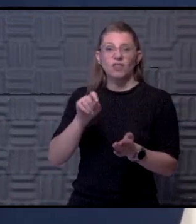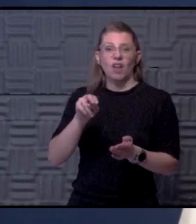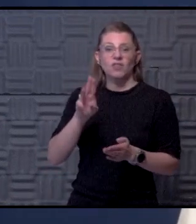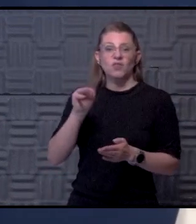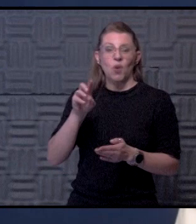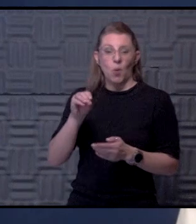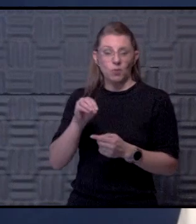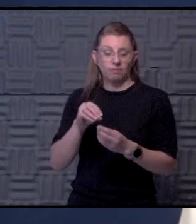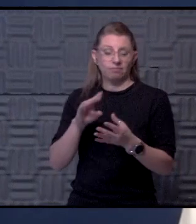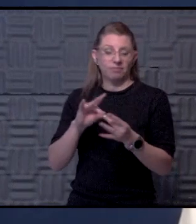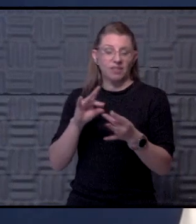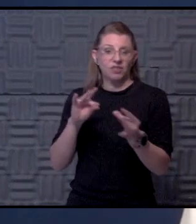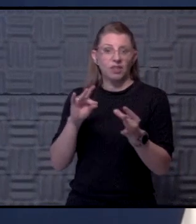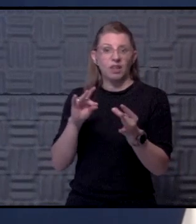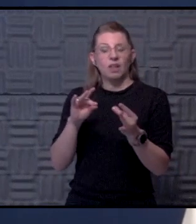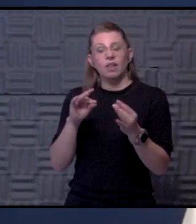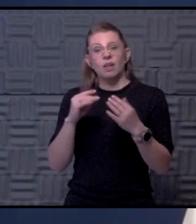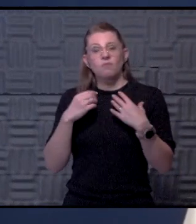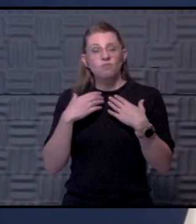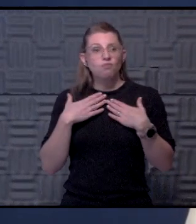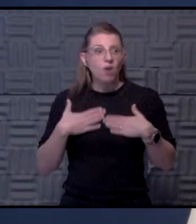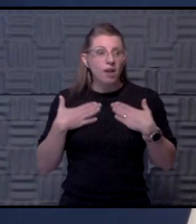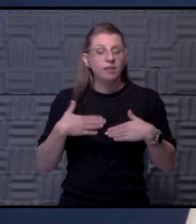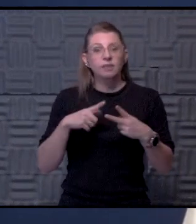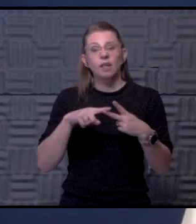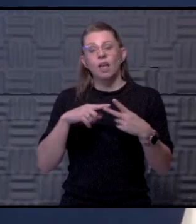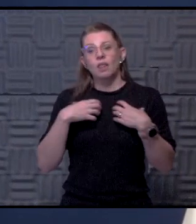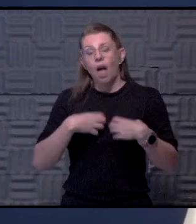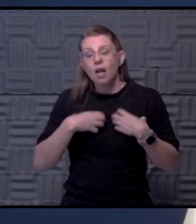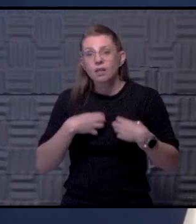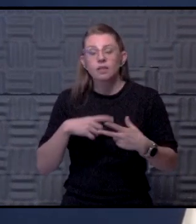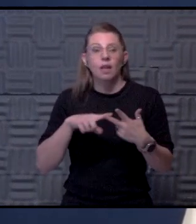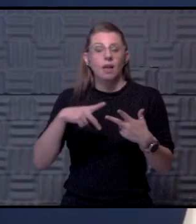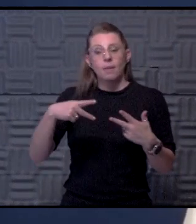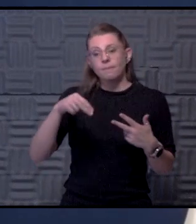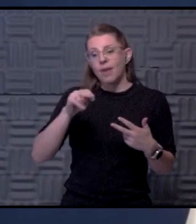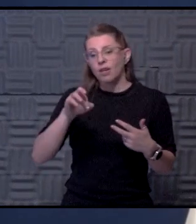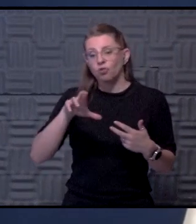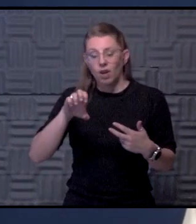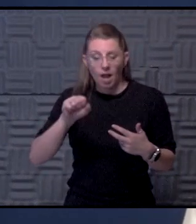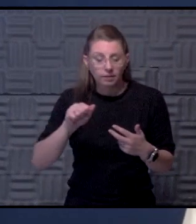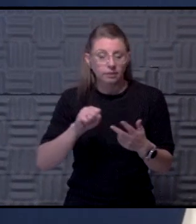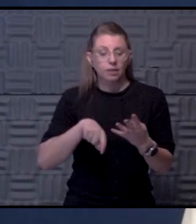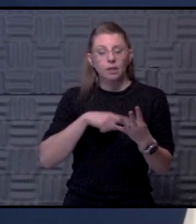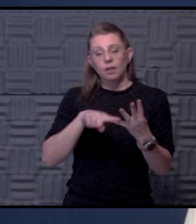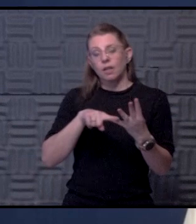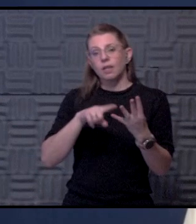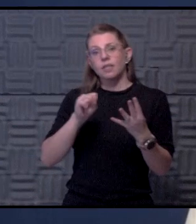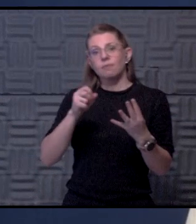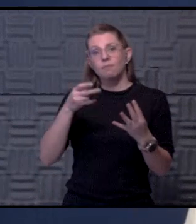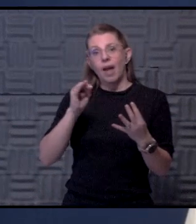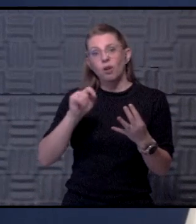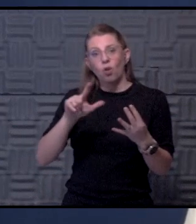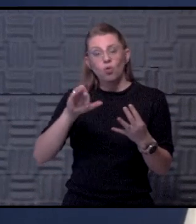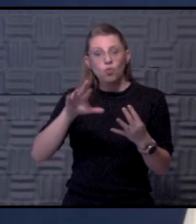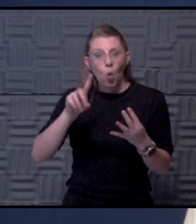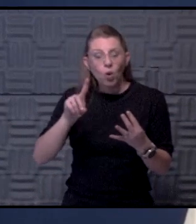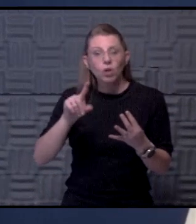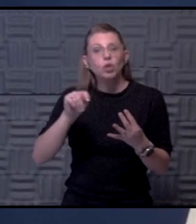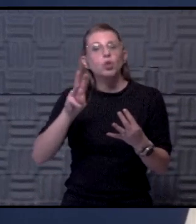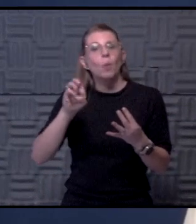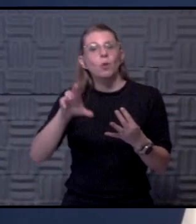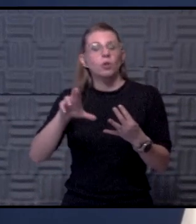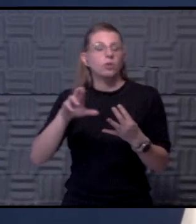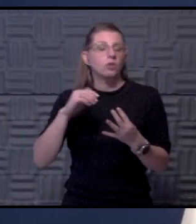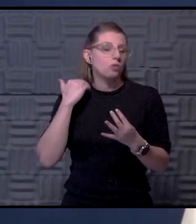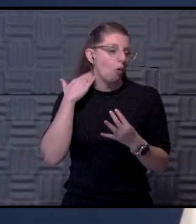more and more different areas: breast, lung, pancreas, spinal cord tumors, tumors at the skull base. All